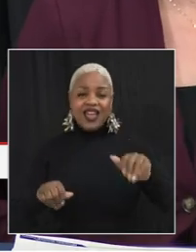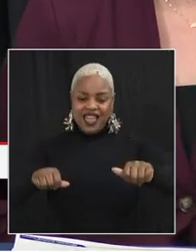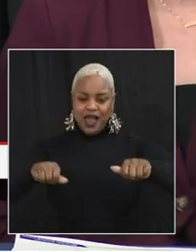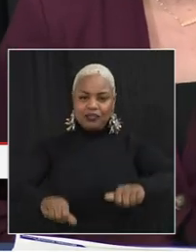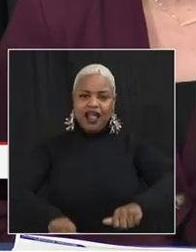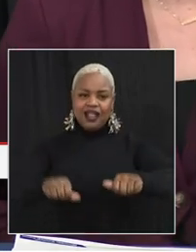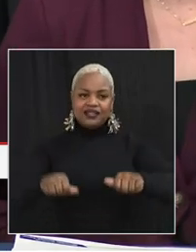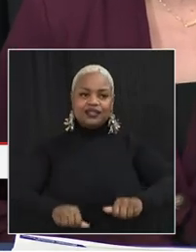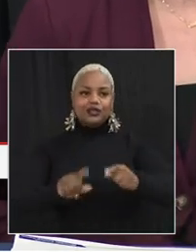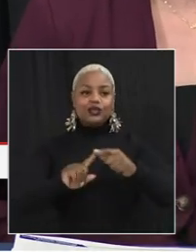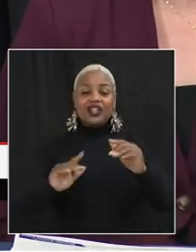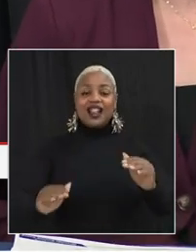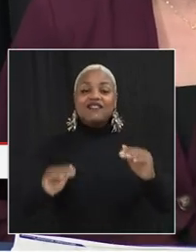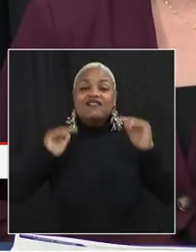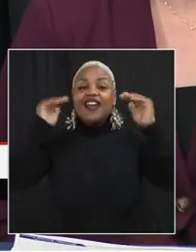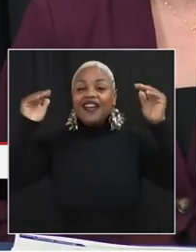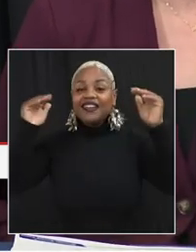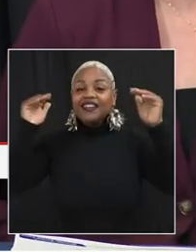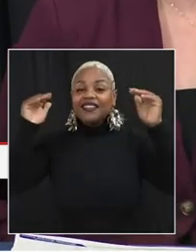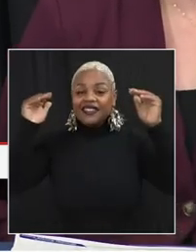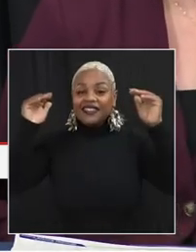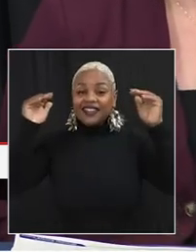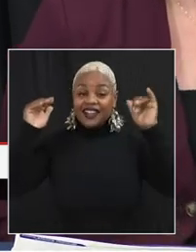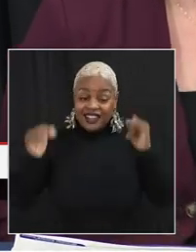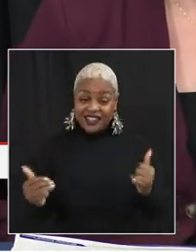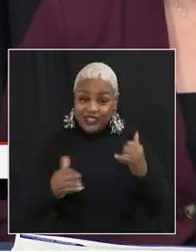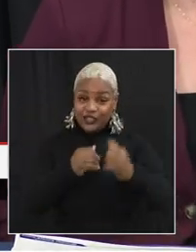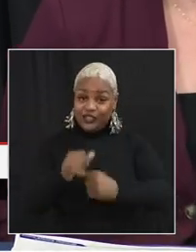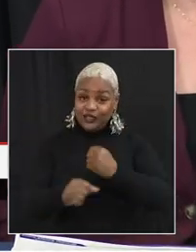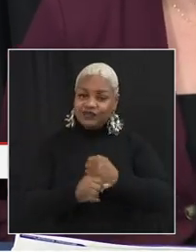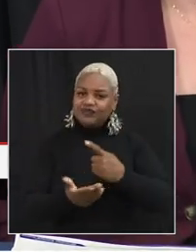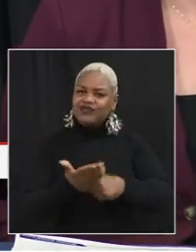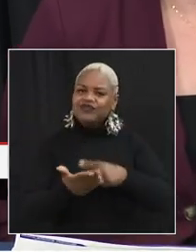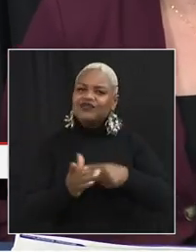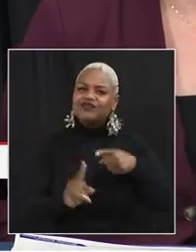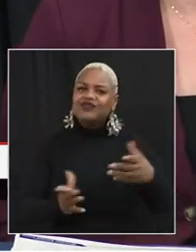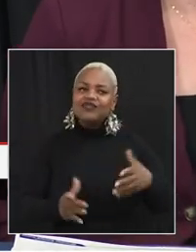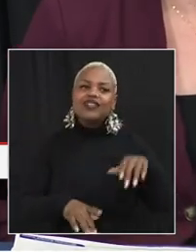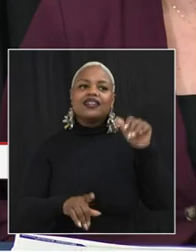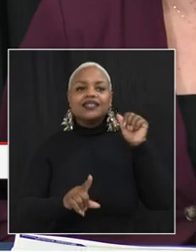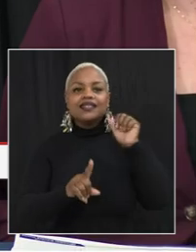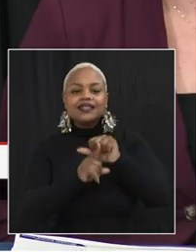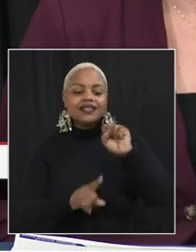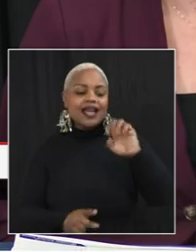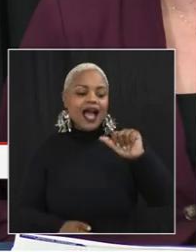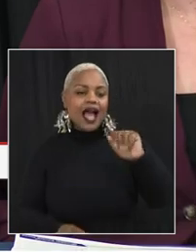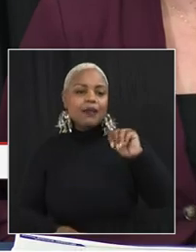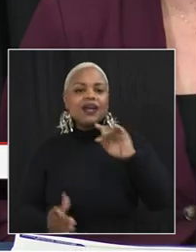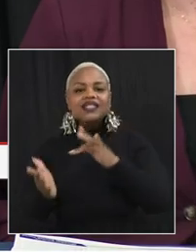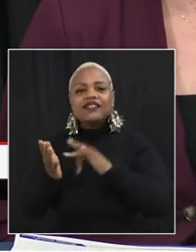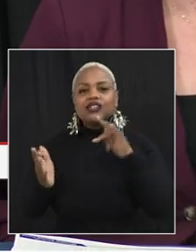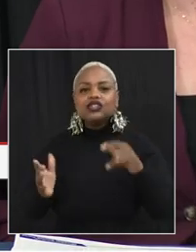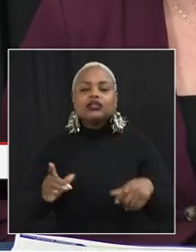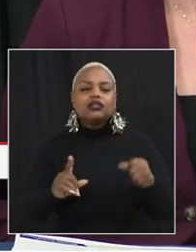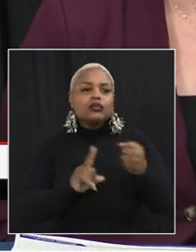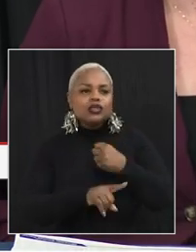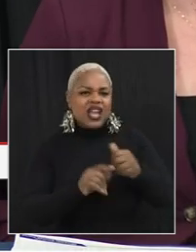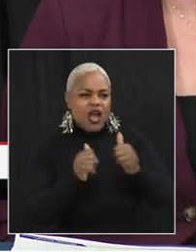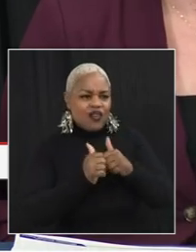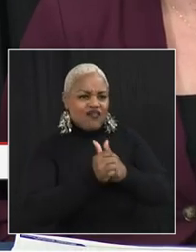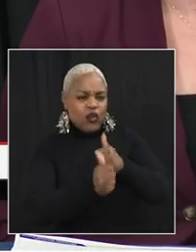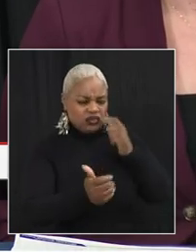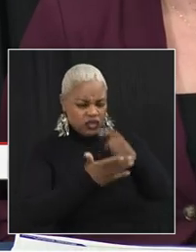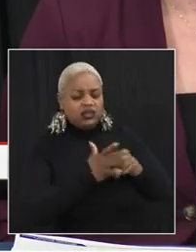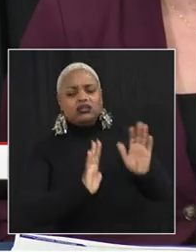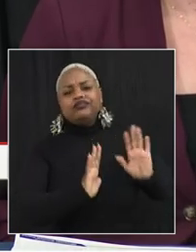about financial exploitation and scams and abuse, how to recognize them and prevent them, and who to call if you think you may